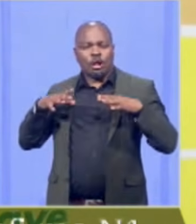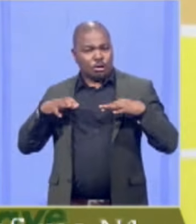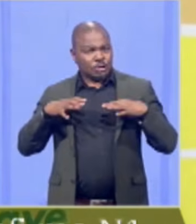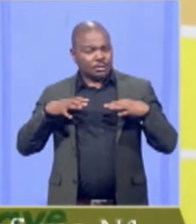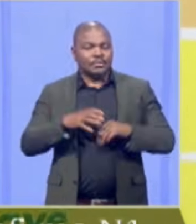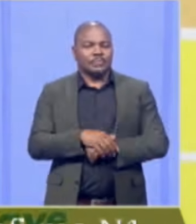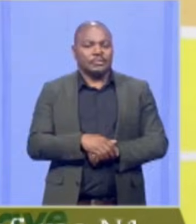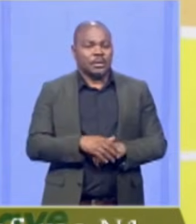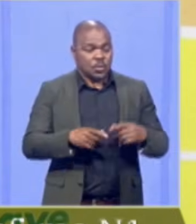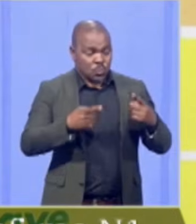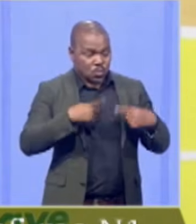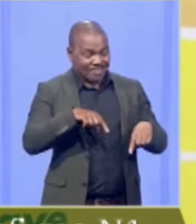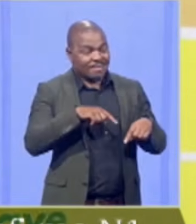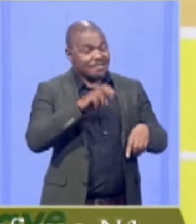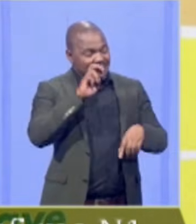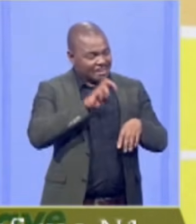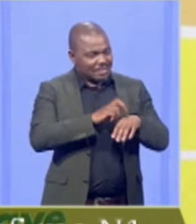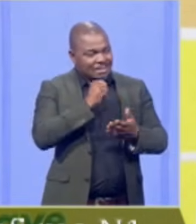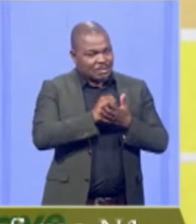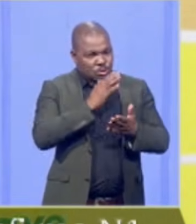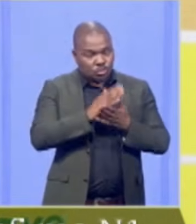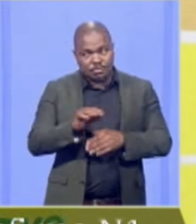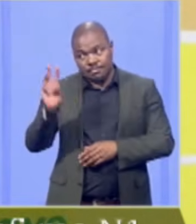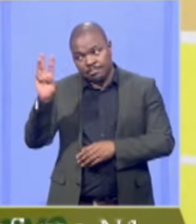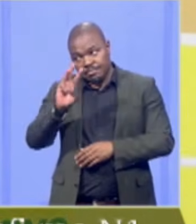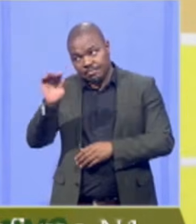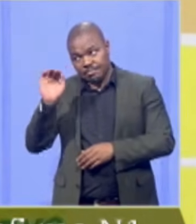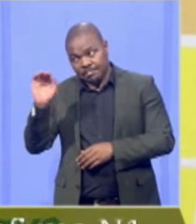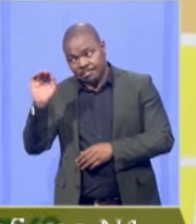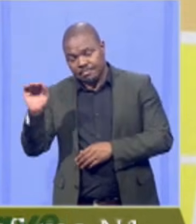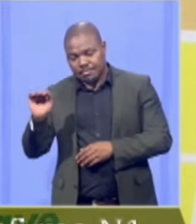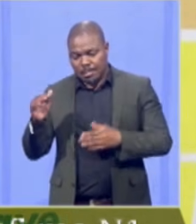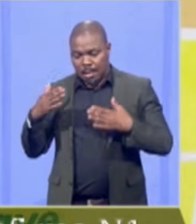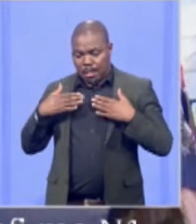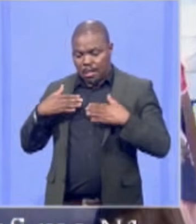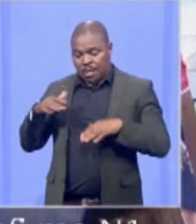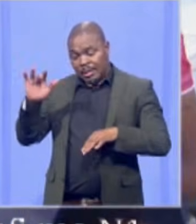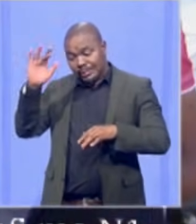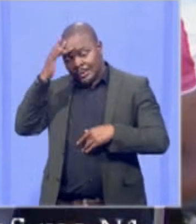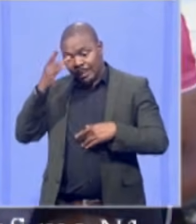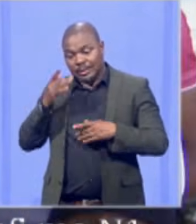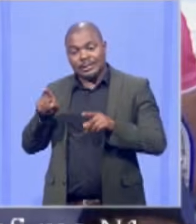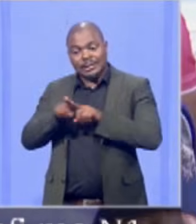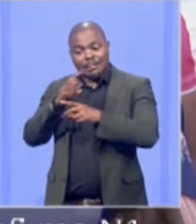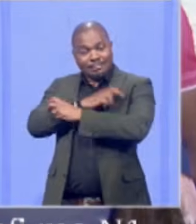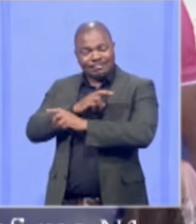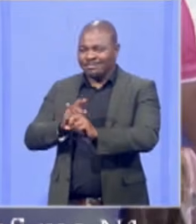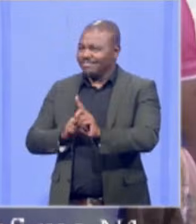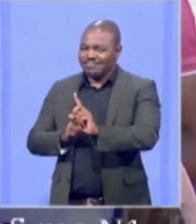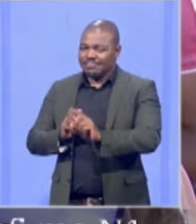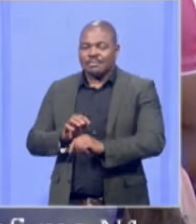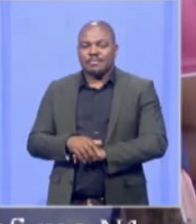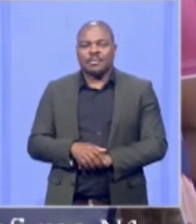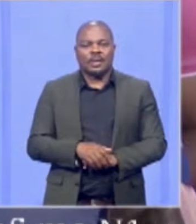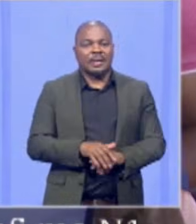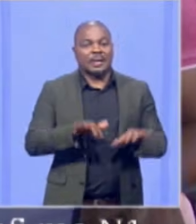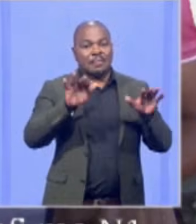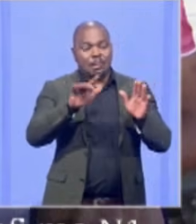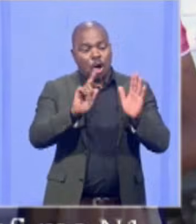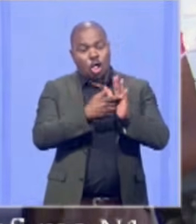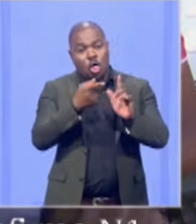re tshwanela hore re etse bonnete ba hore ba hopotse hore ho kula ha o nke lefu ba neng ba sa ikobele molao ba ile ba tlameha